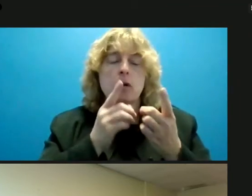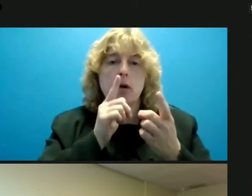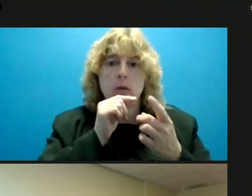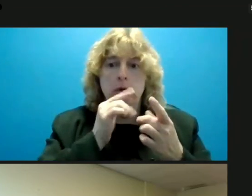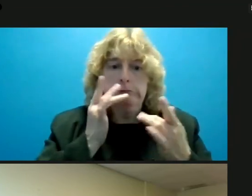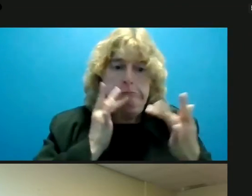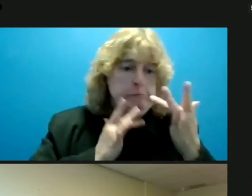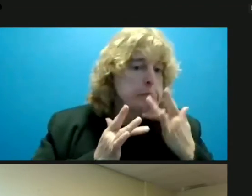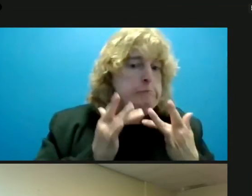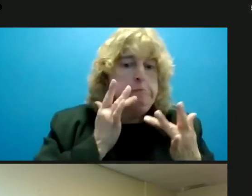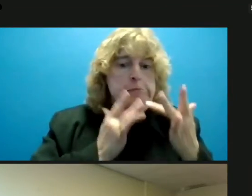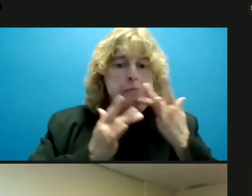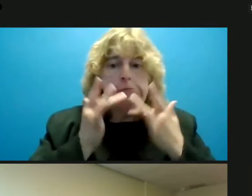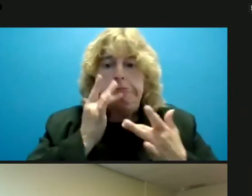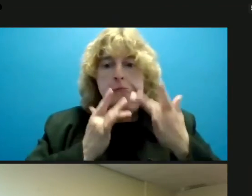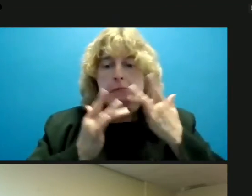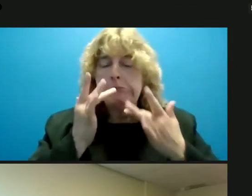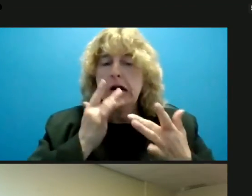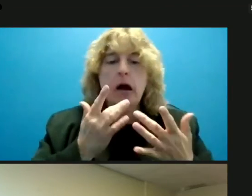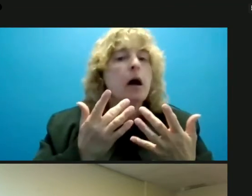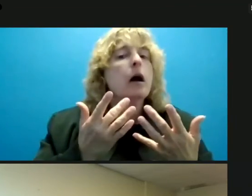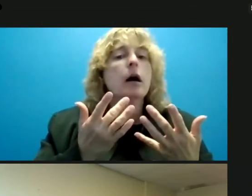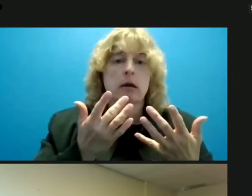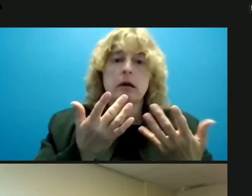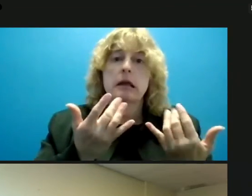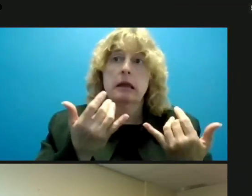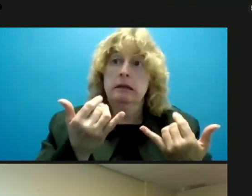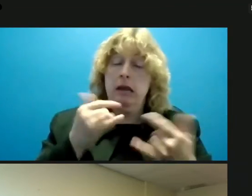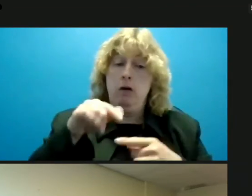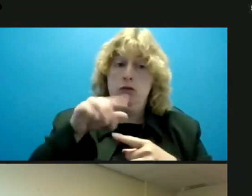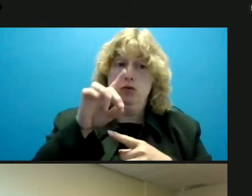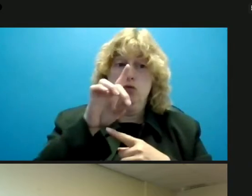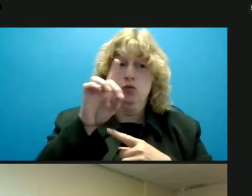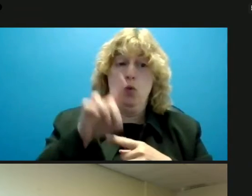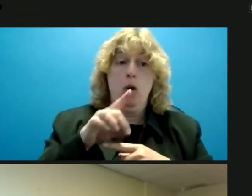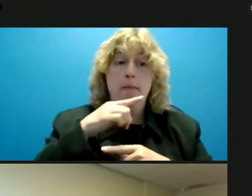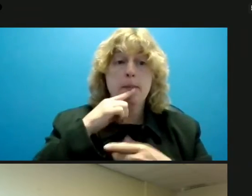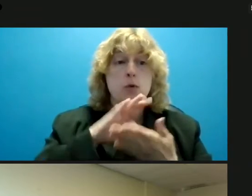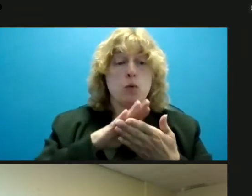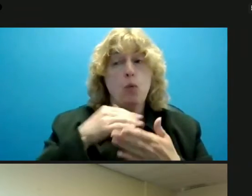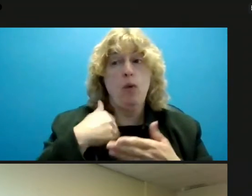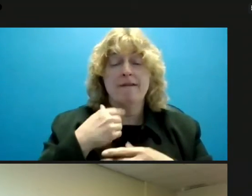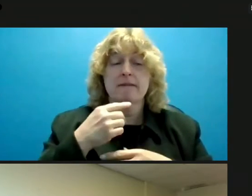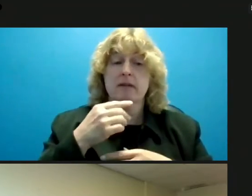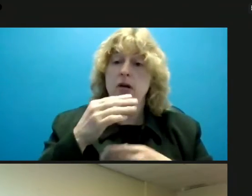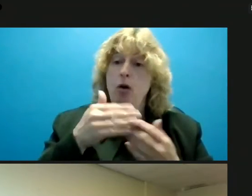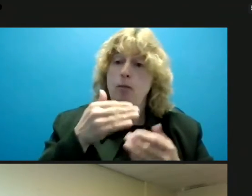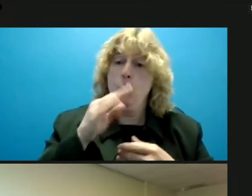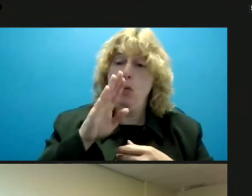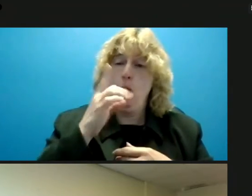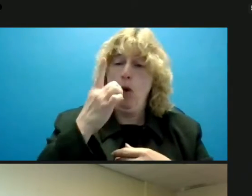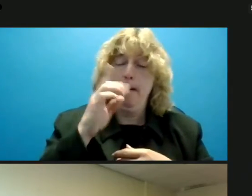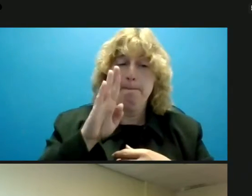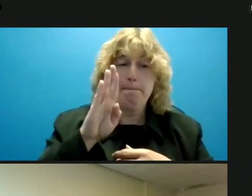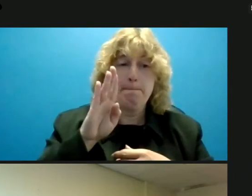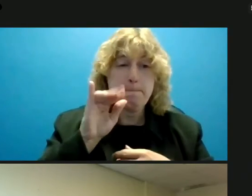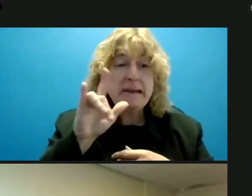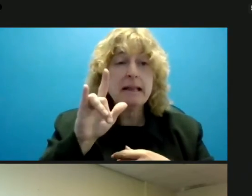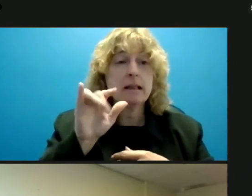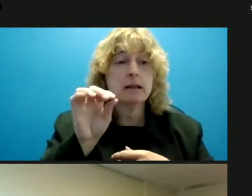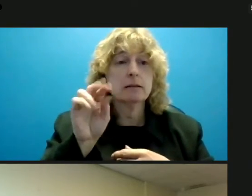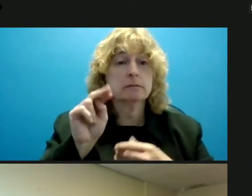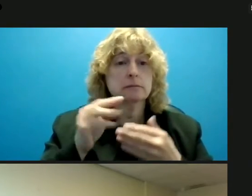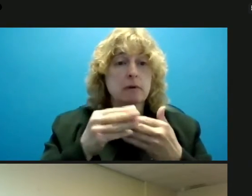Detroit Public Schools Community District, we have about a billion dollars in relief funds that gives us an opportunity